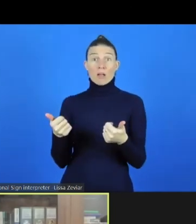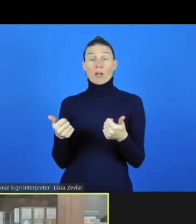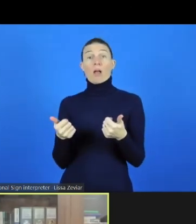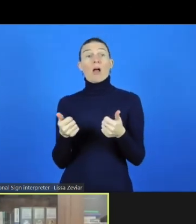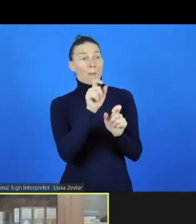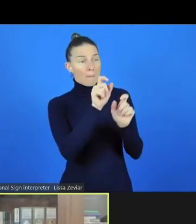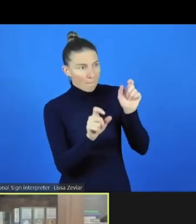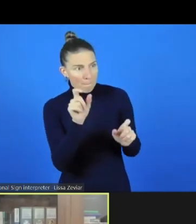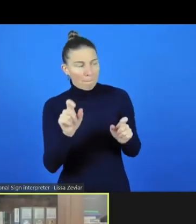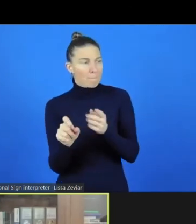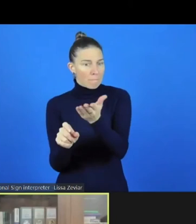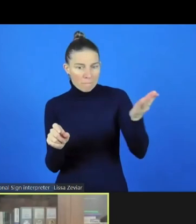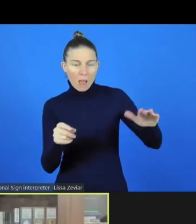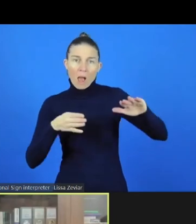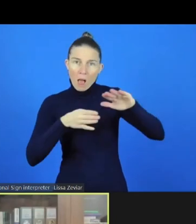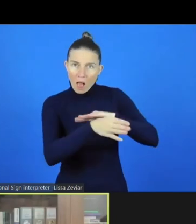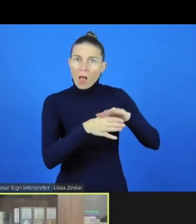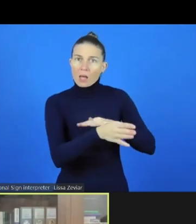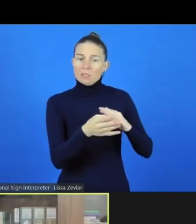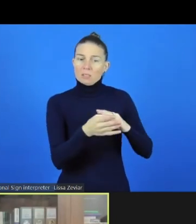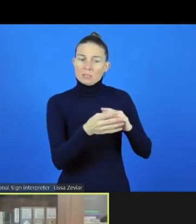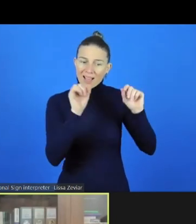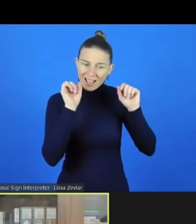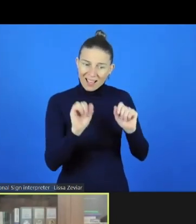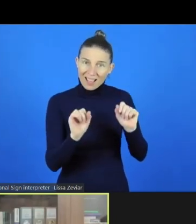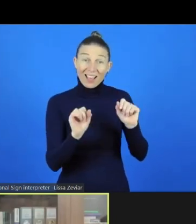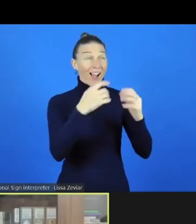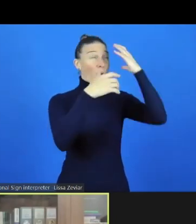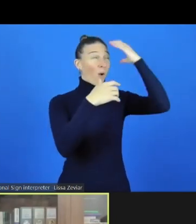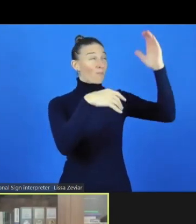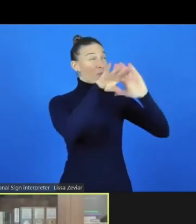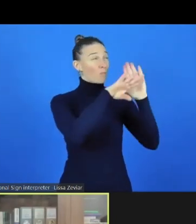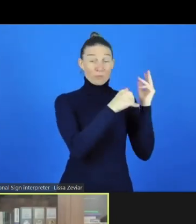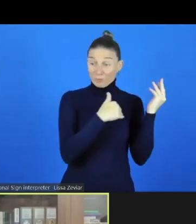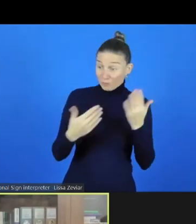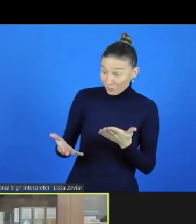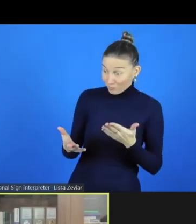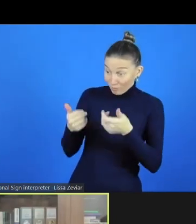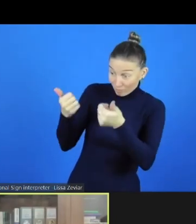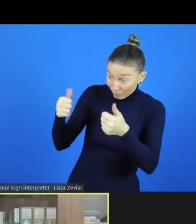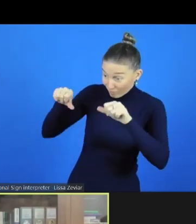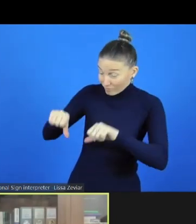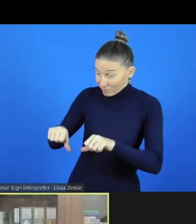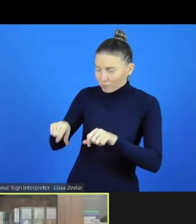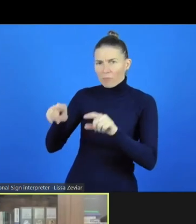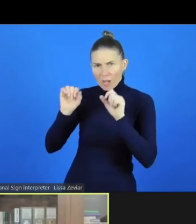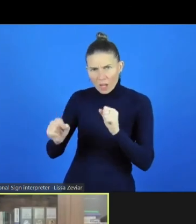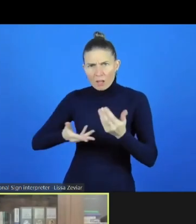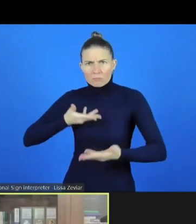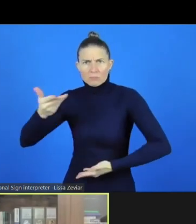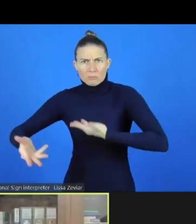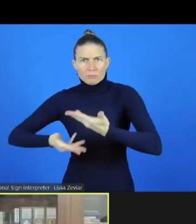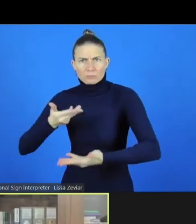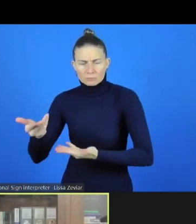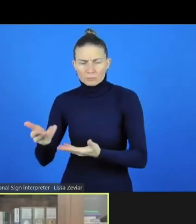give direct feedback on the programs that the government's running for them and whether they are employable or not. This is an intervention that we've created